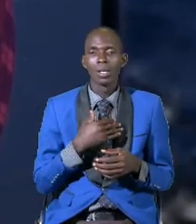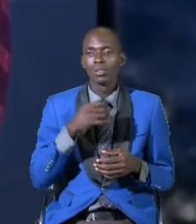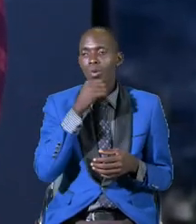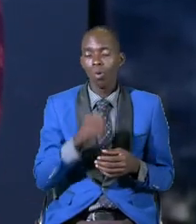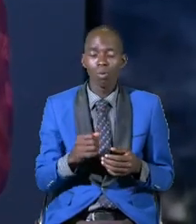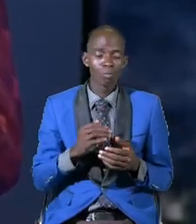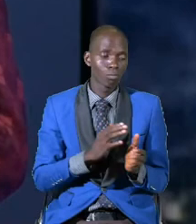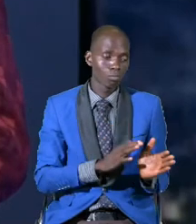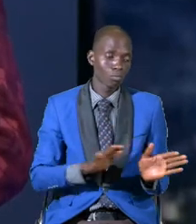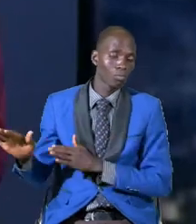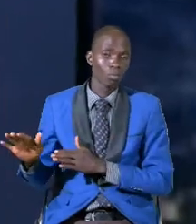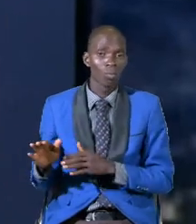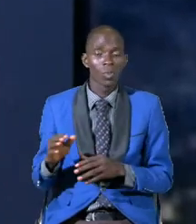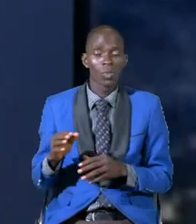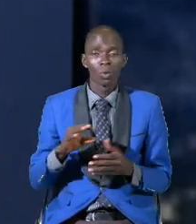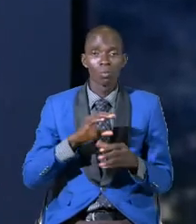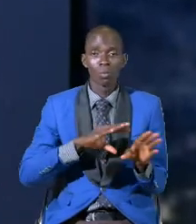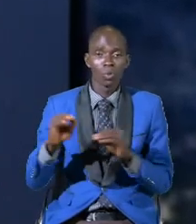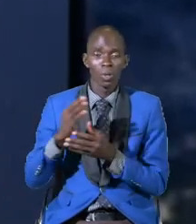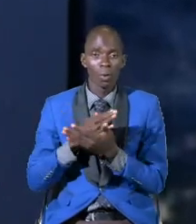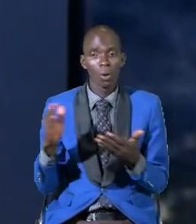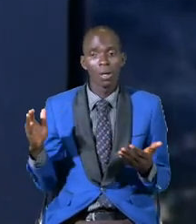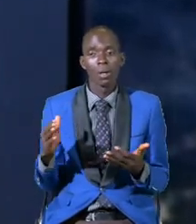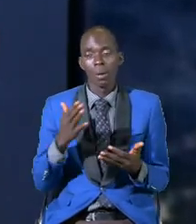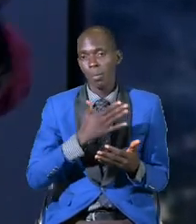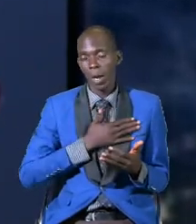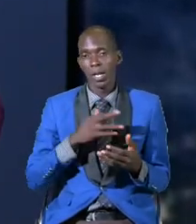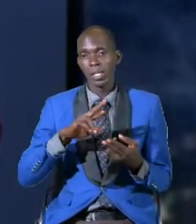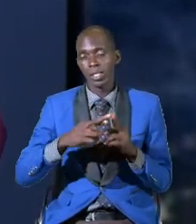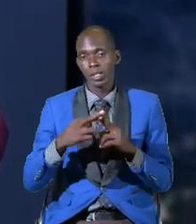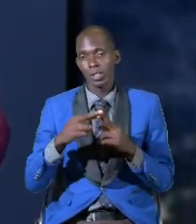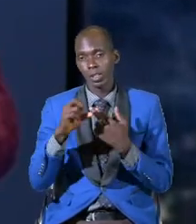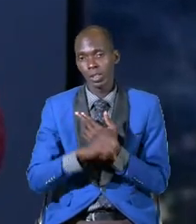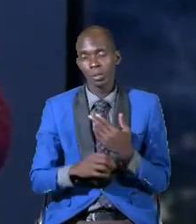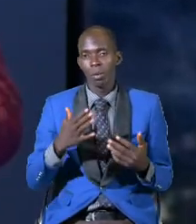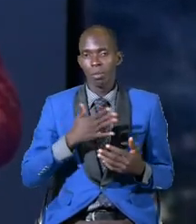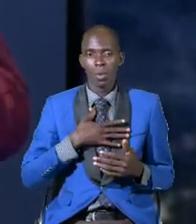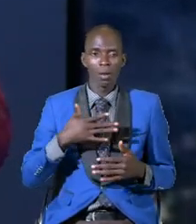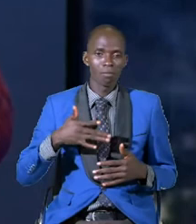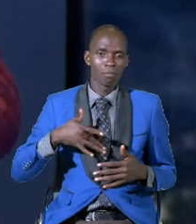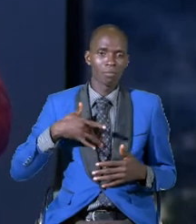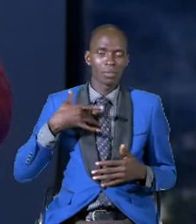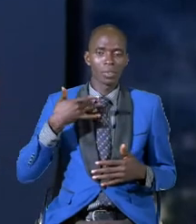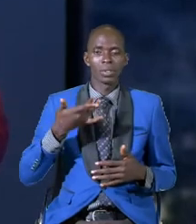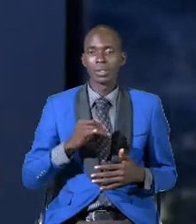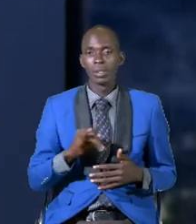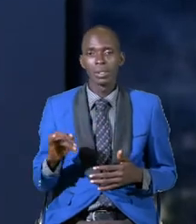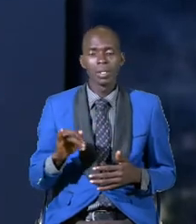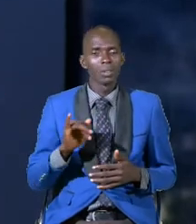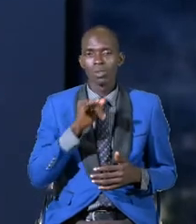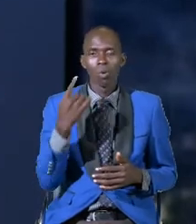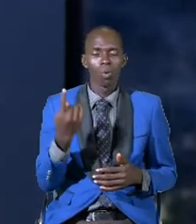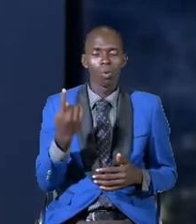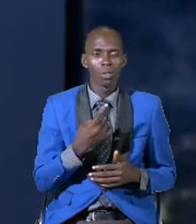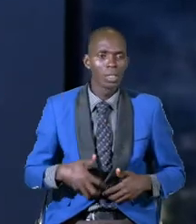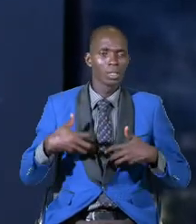away, my relationships, and my emotion, Am I always getting angry